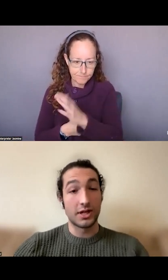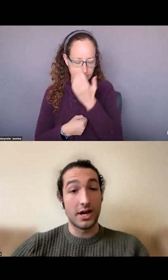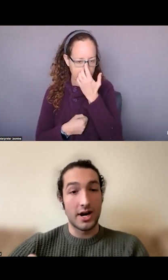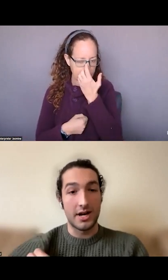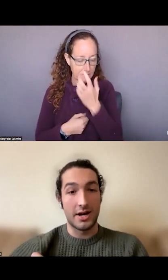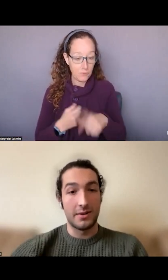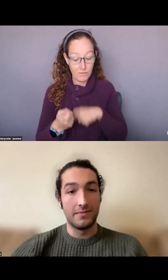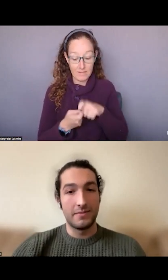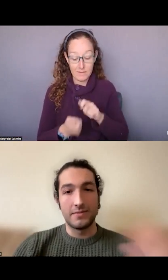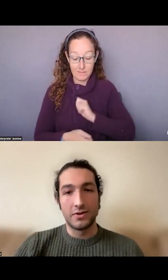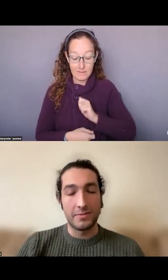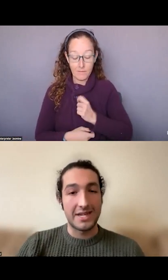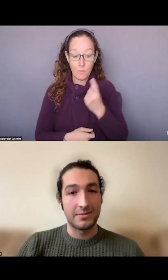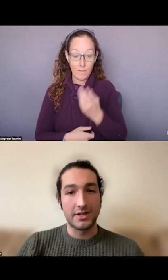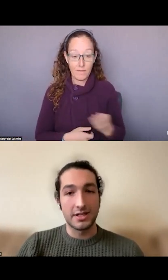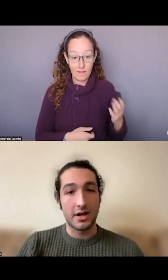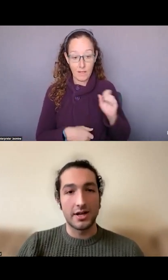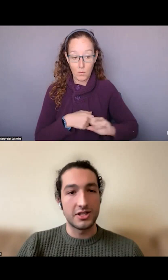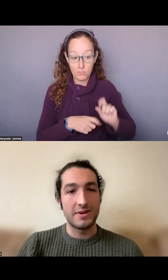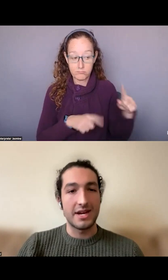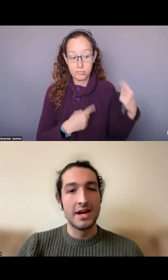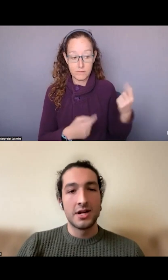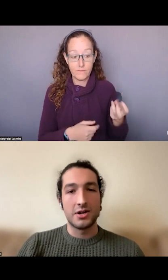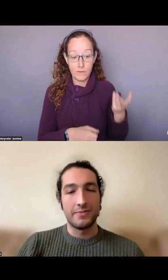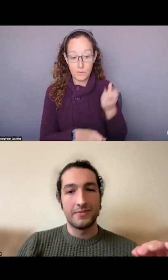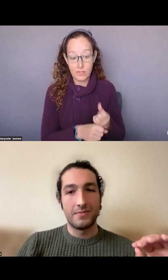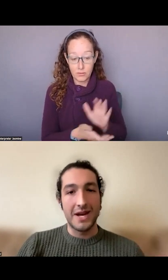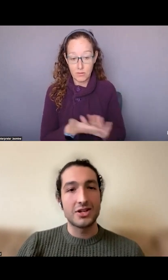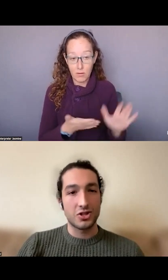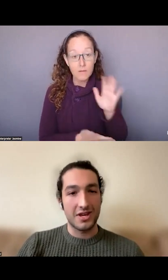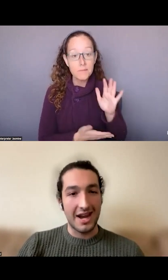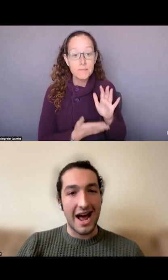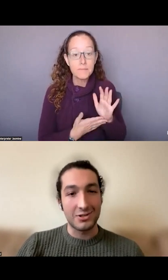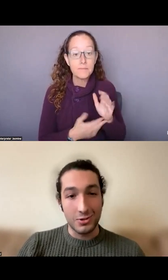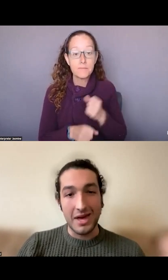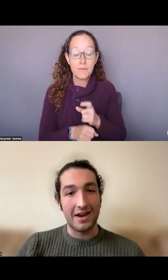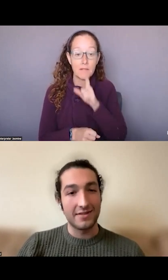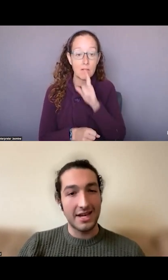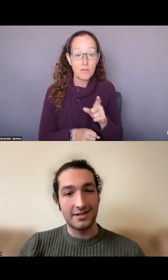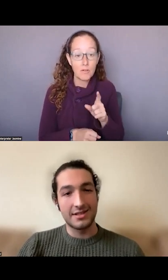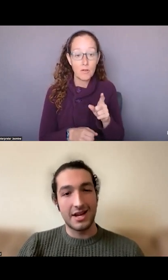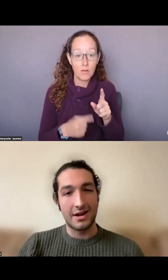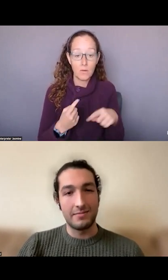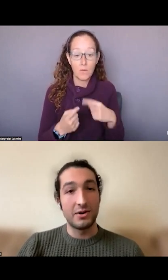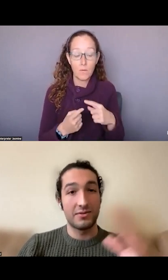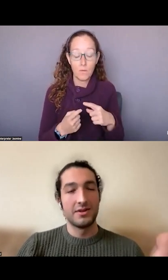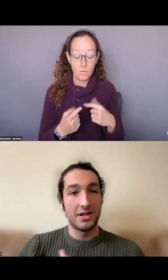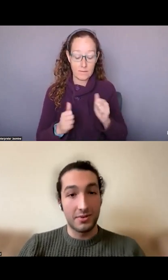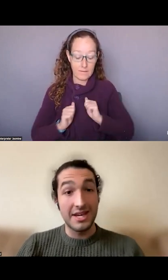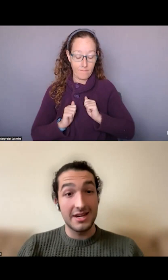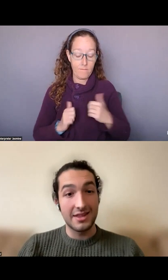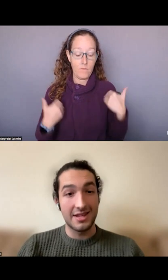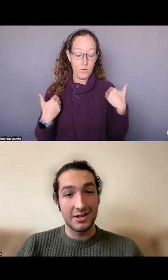tried working on over the past couple of years in college has been, making sure that as youth advocates,